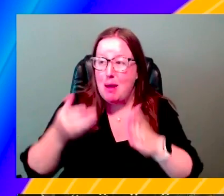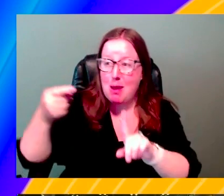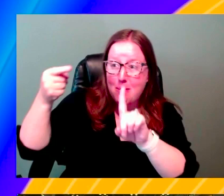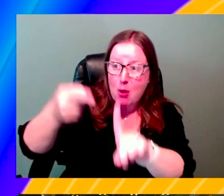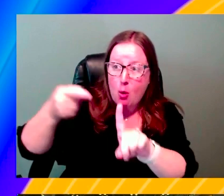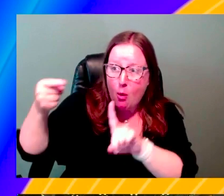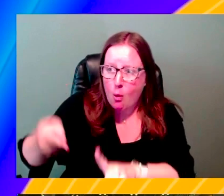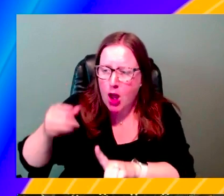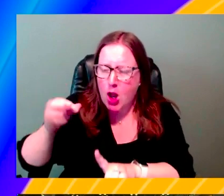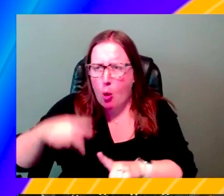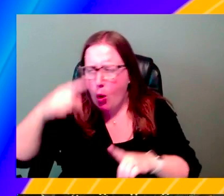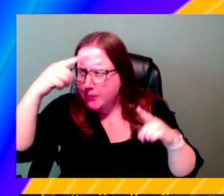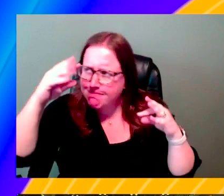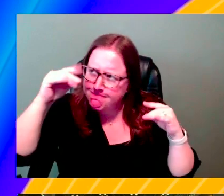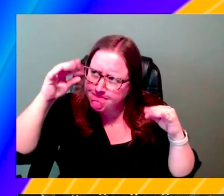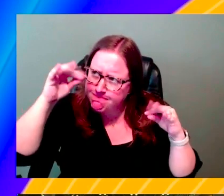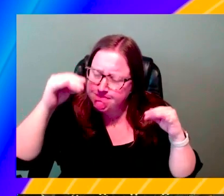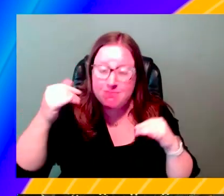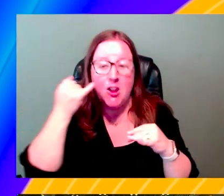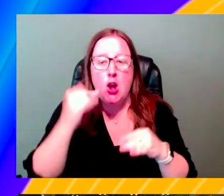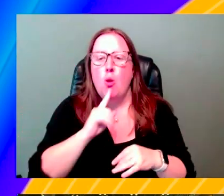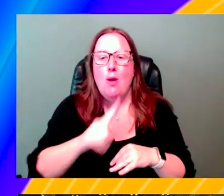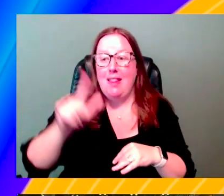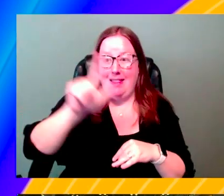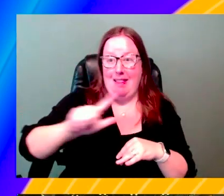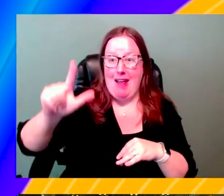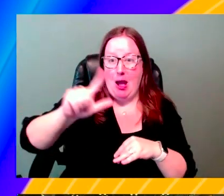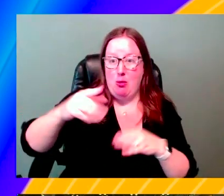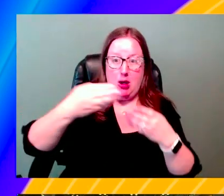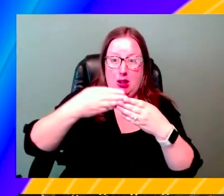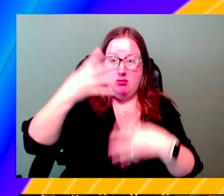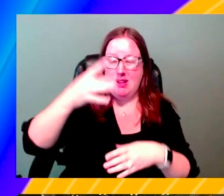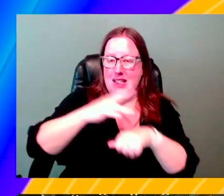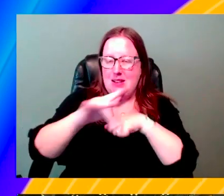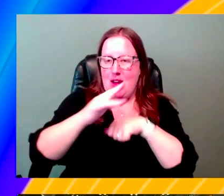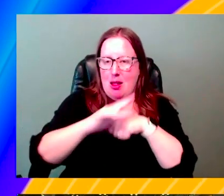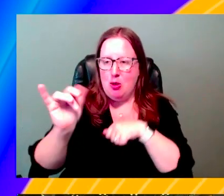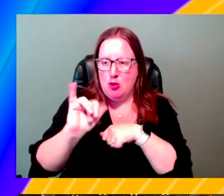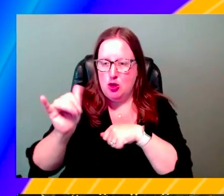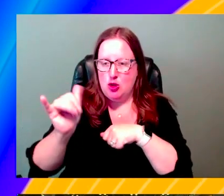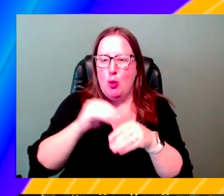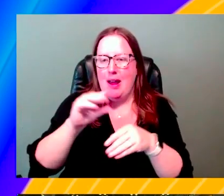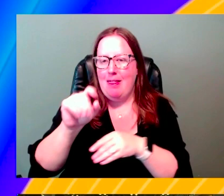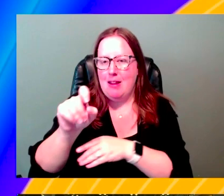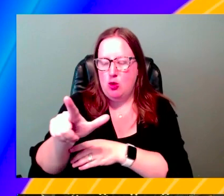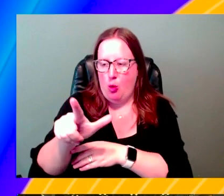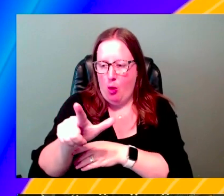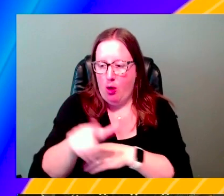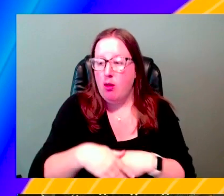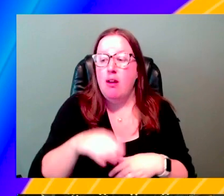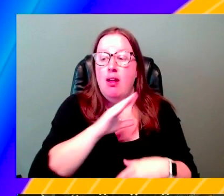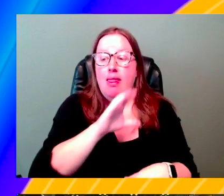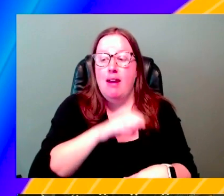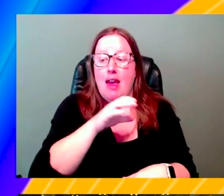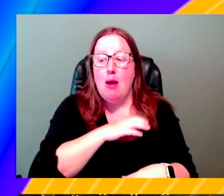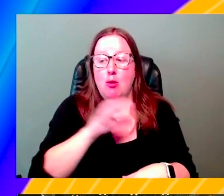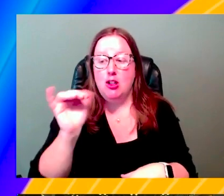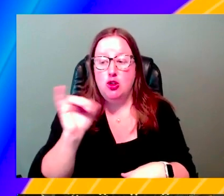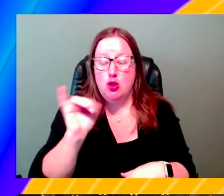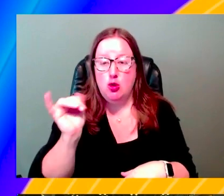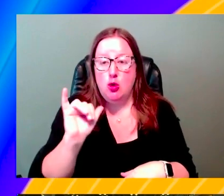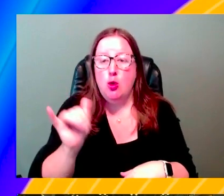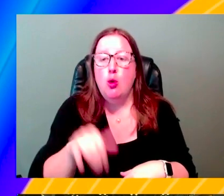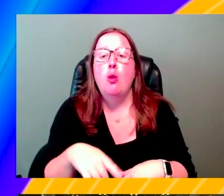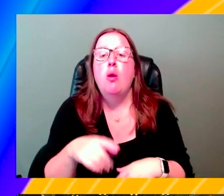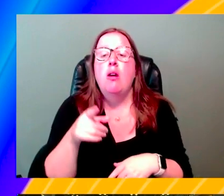deeply. The entire emoji library of hand gestures also available inside of the tool. And then the camera angles, so exactly what I was saying earlier. You can see here